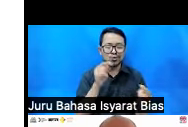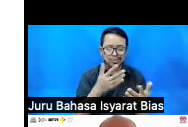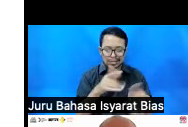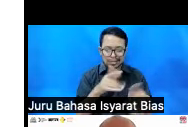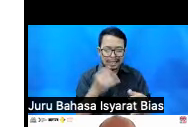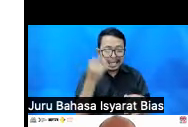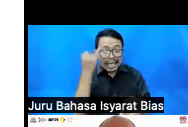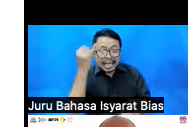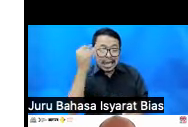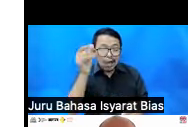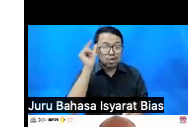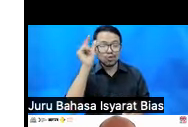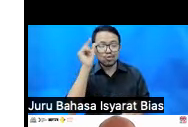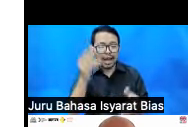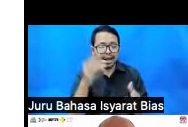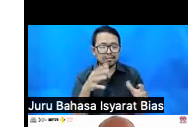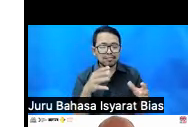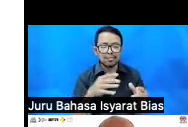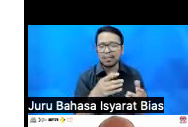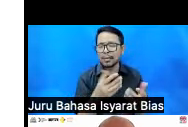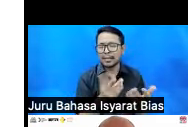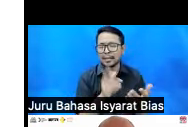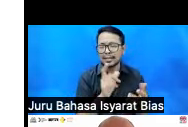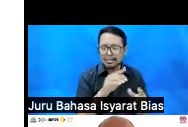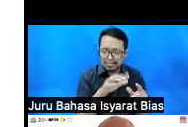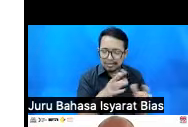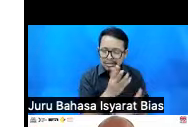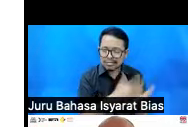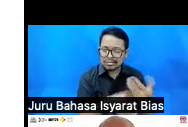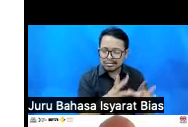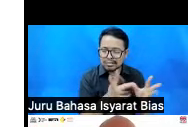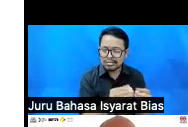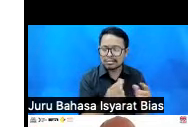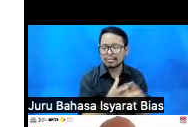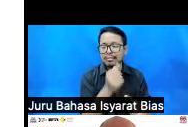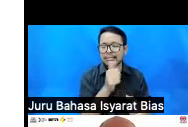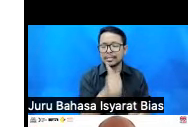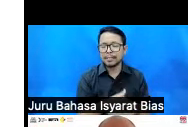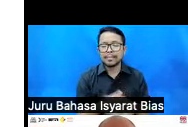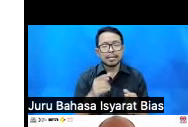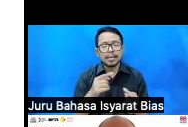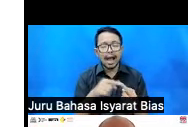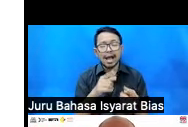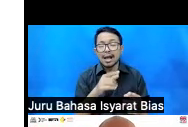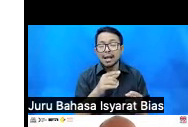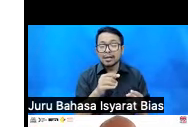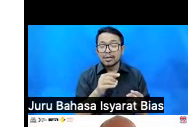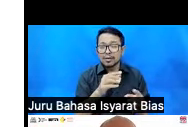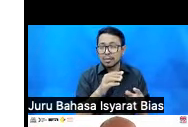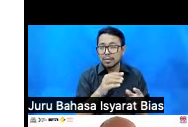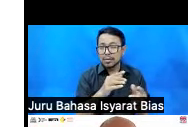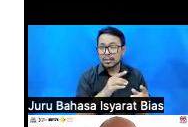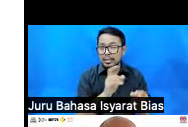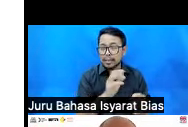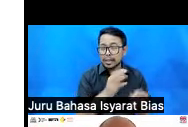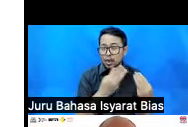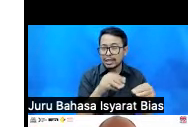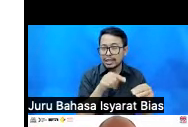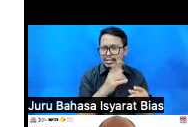2 communities focused on active community participation and inclusive public space. So in the second phase